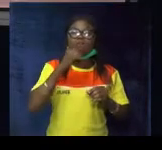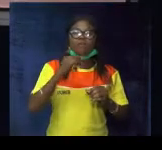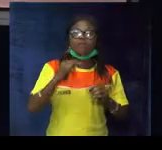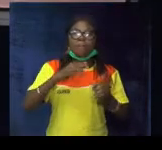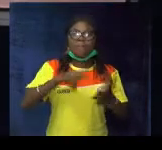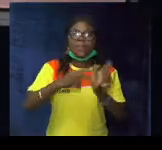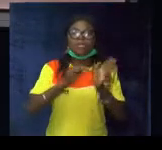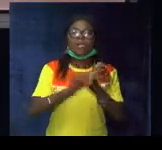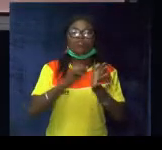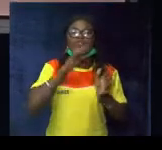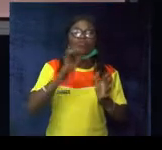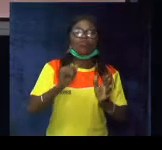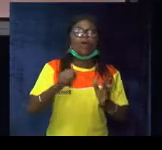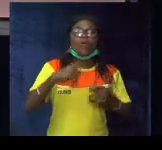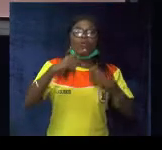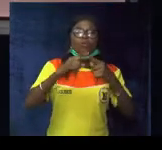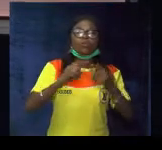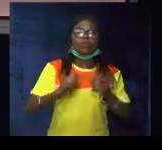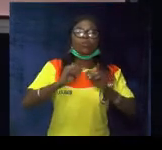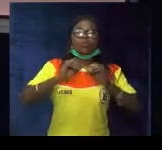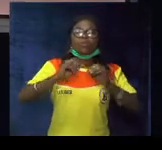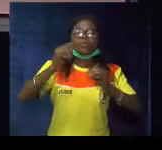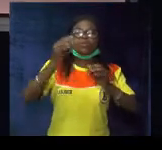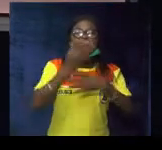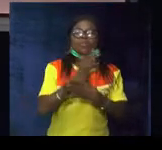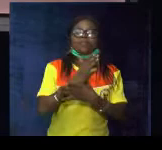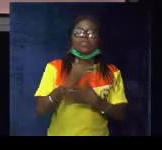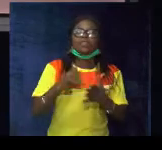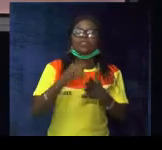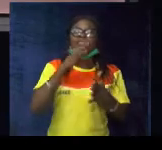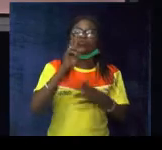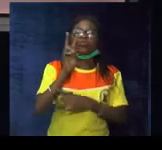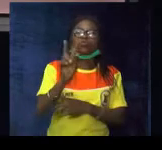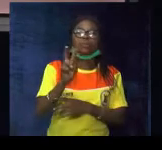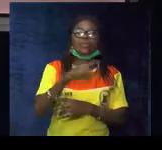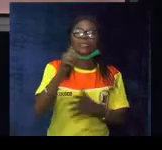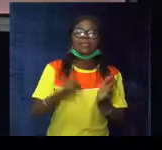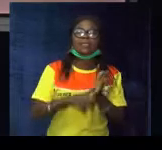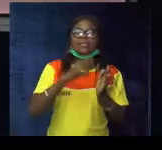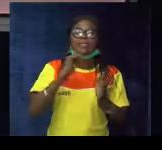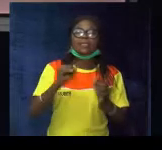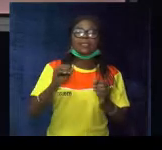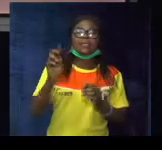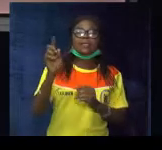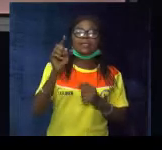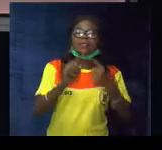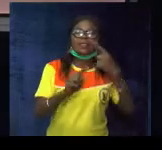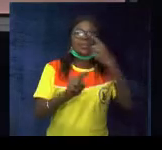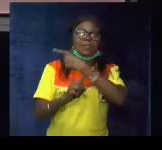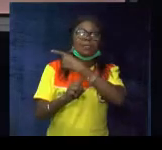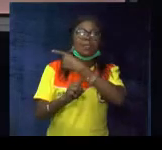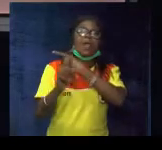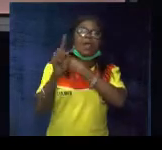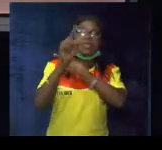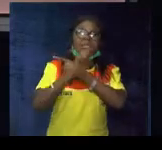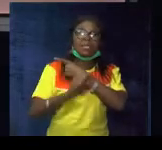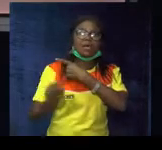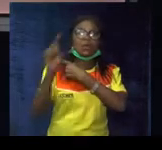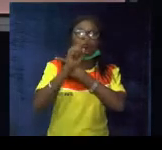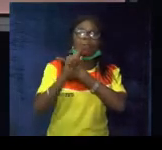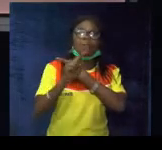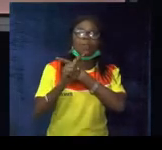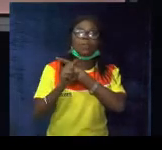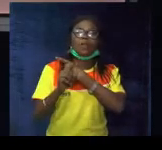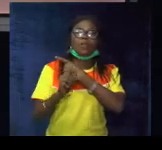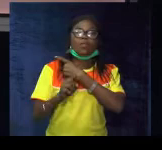study circle shapes like I have said. Now, this is a circle, and this line AB is a chord. Remember,